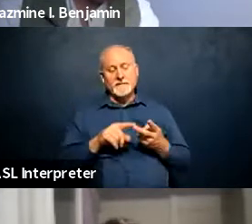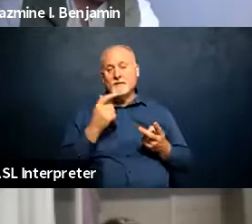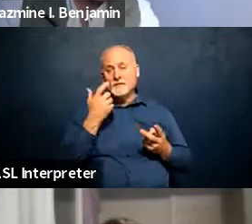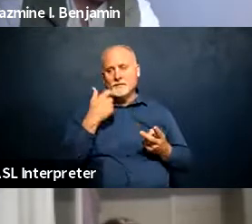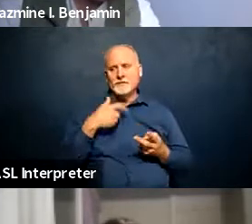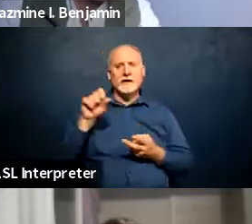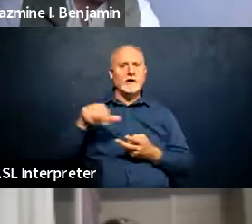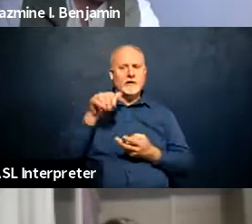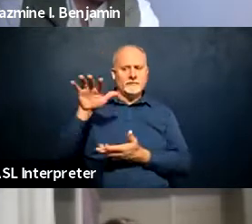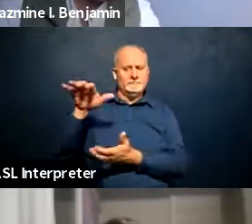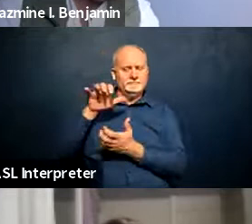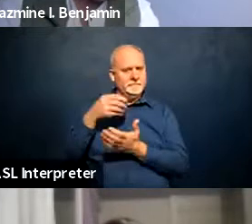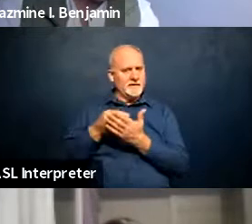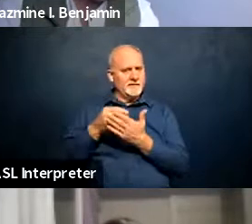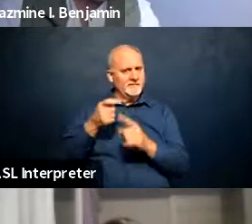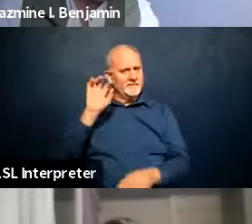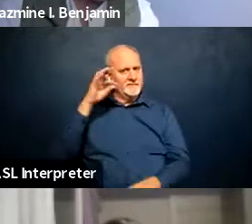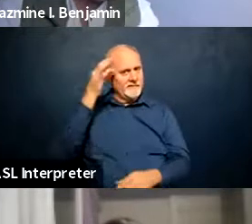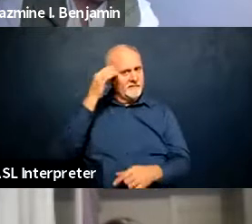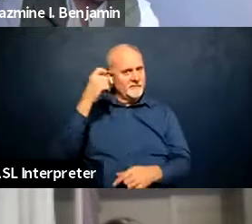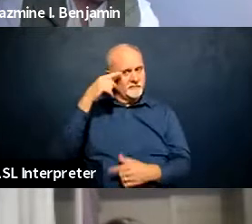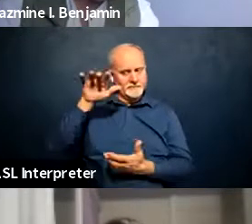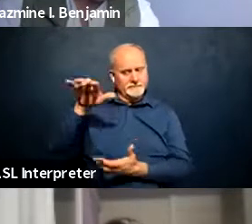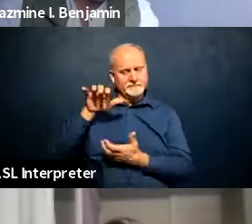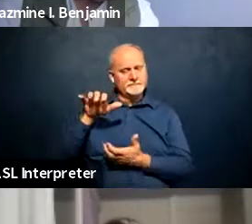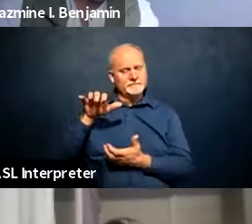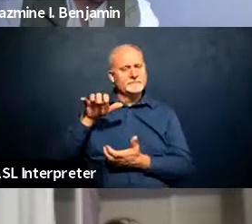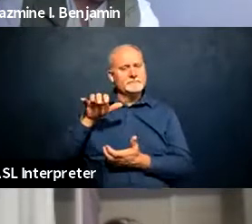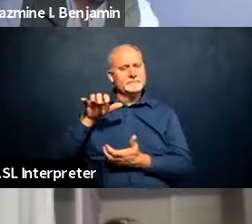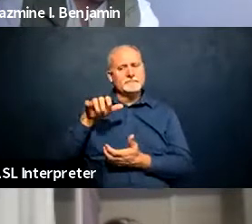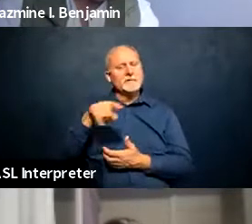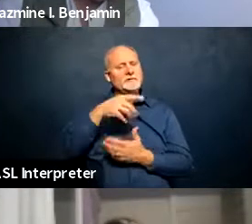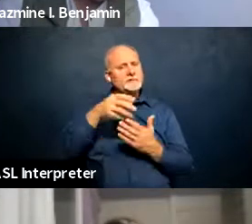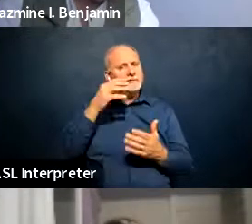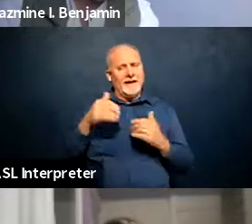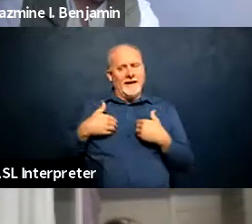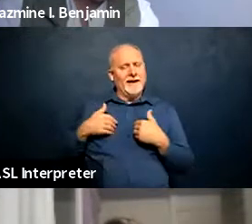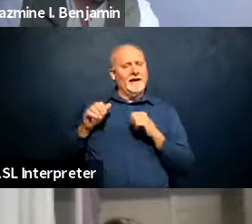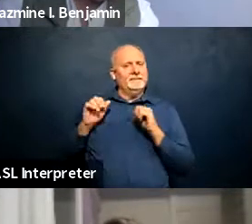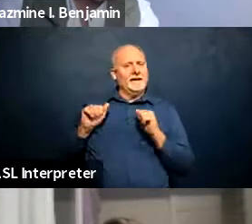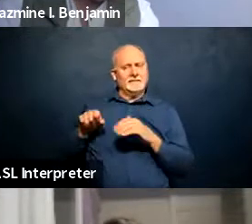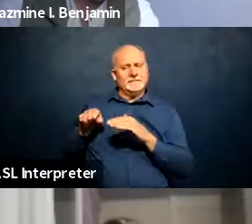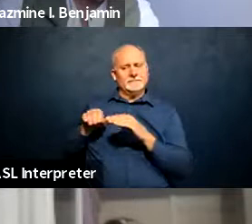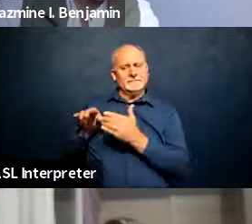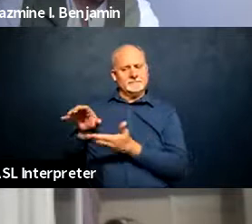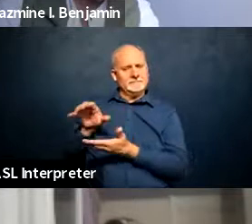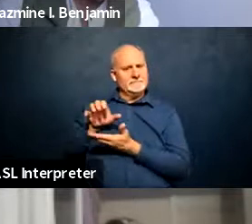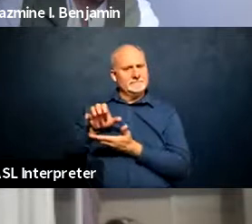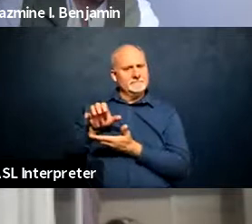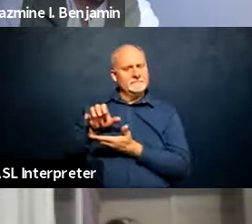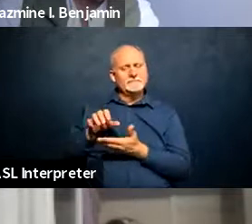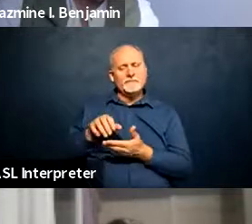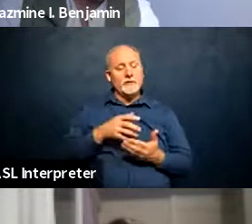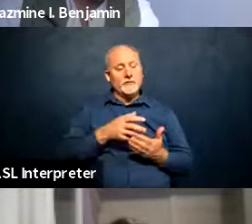another infusion of funds that eligible students will have access to in student affairs. They also had